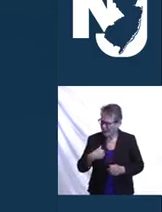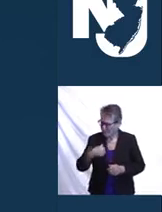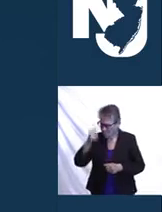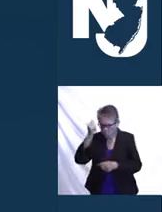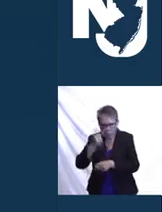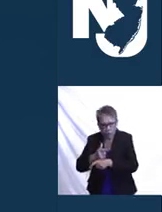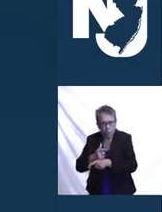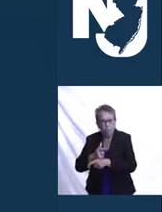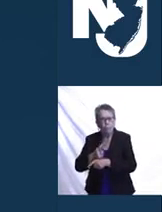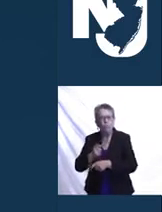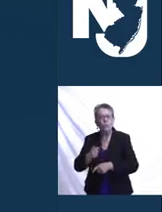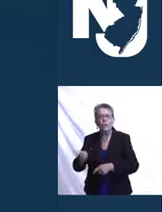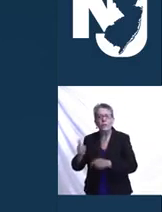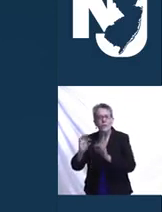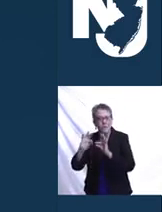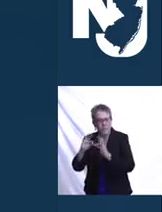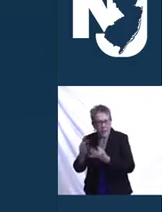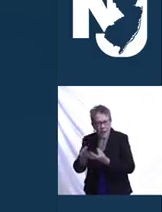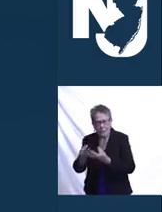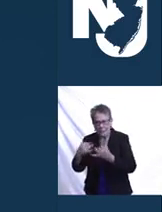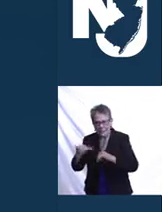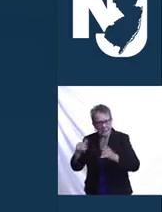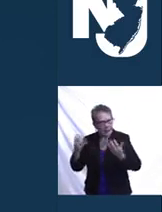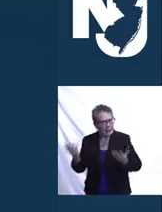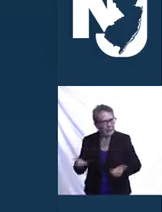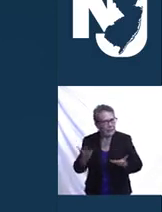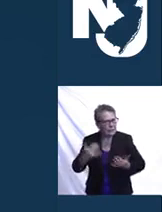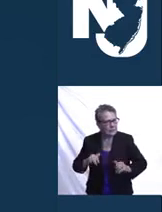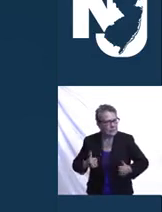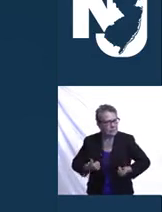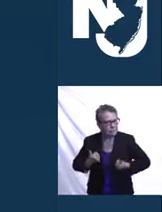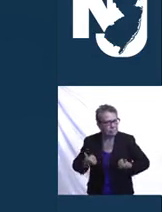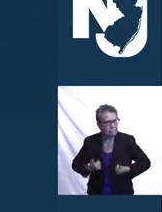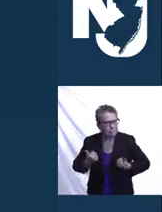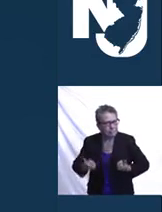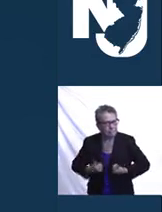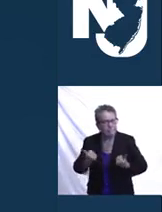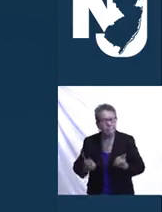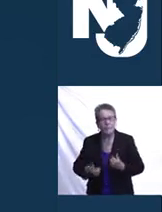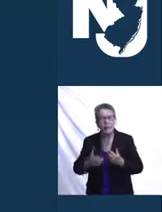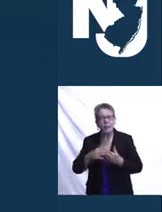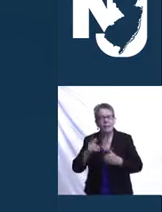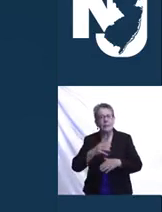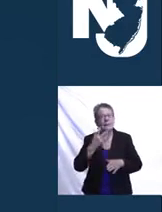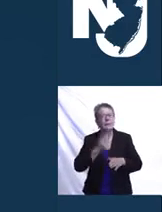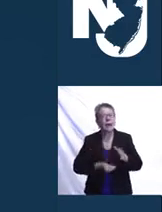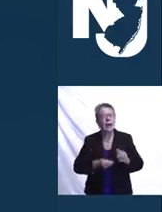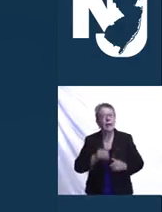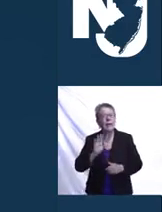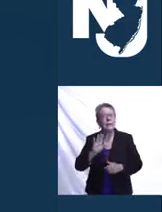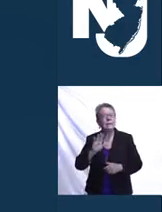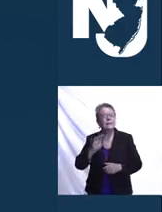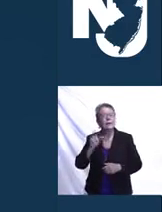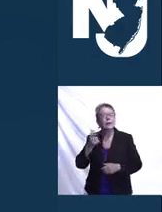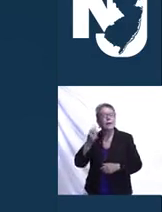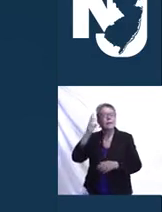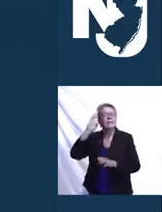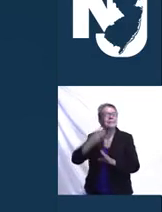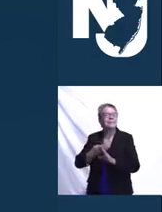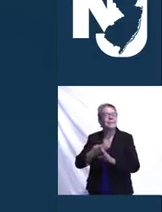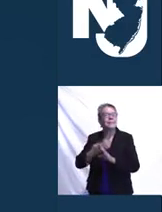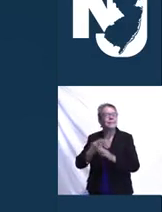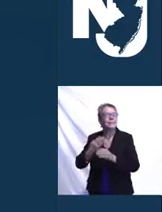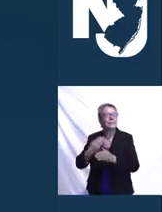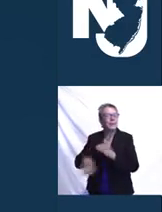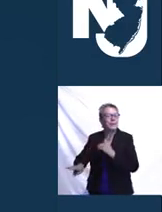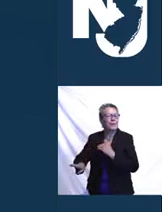family, and after his passing, his grandson Nicholas was born. They and his friends remember his sense of humor,